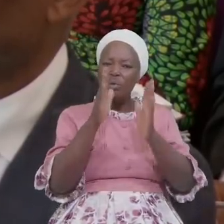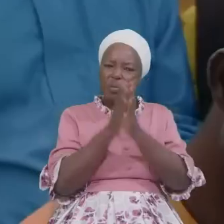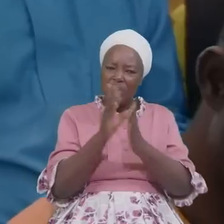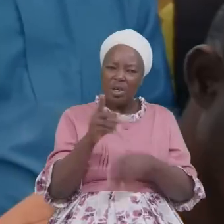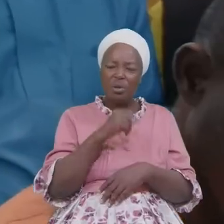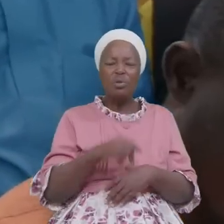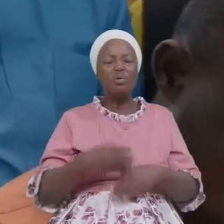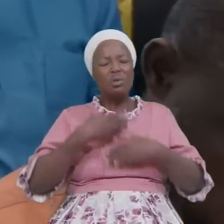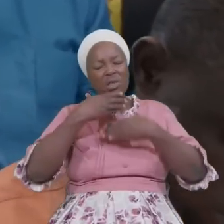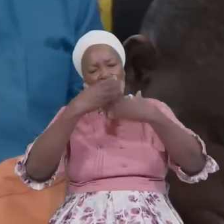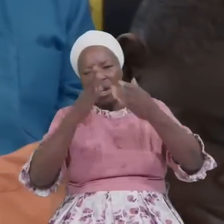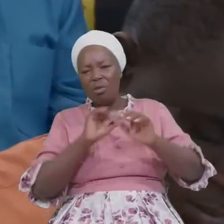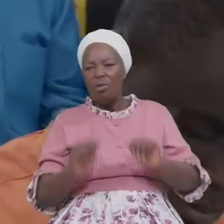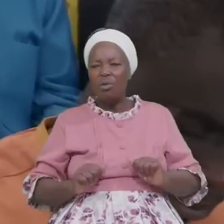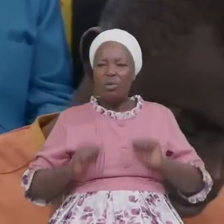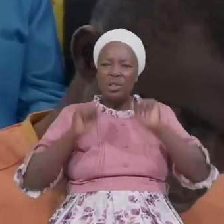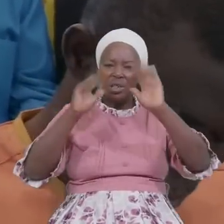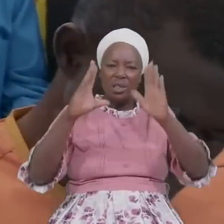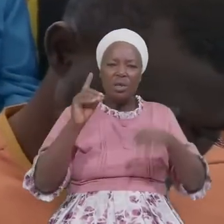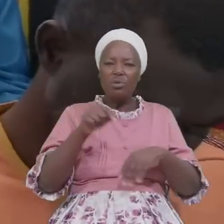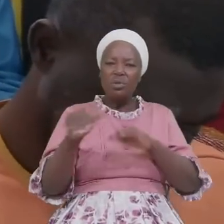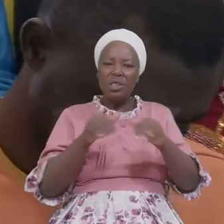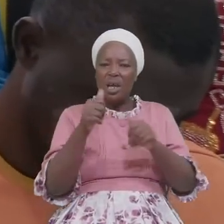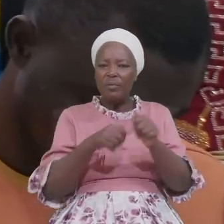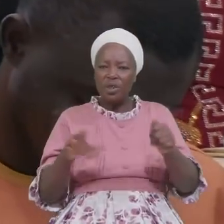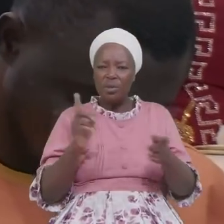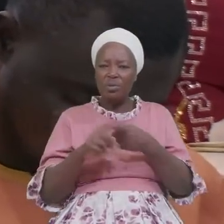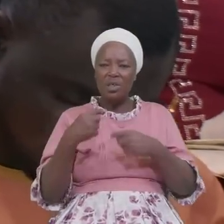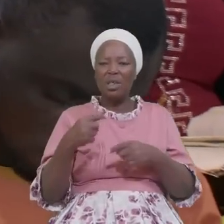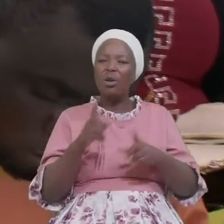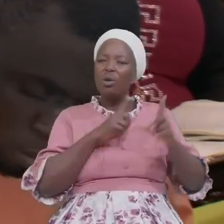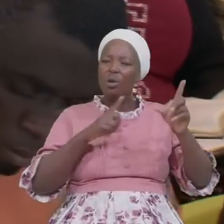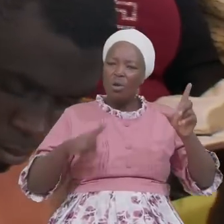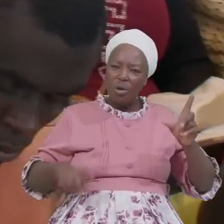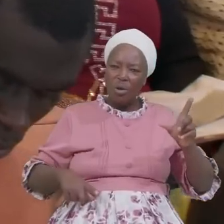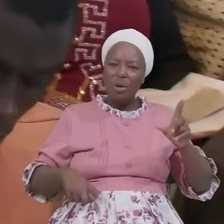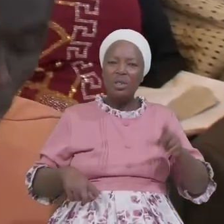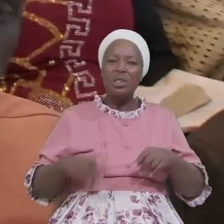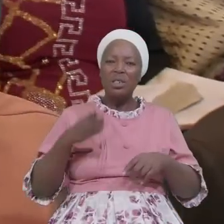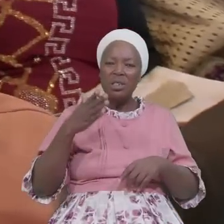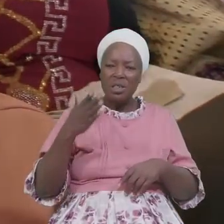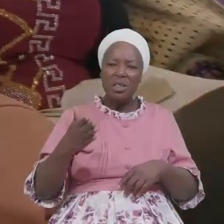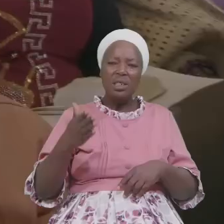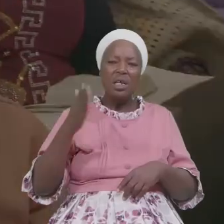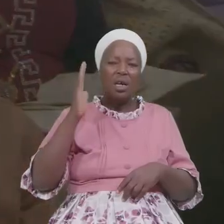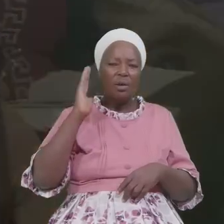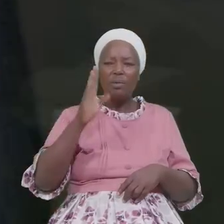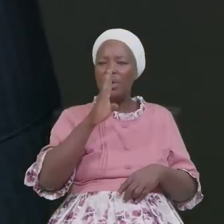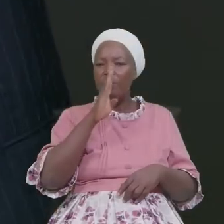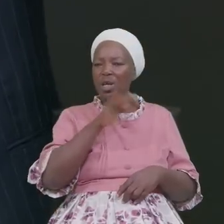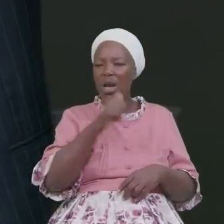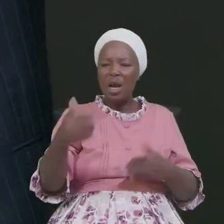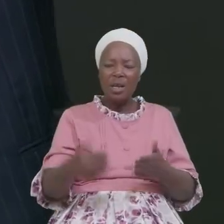you consecrated, you did everything to say, Lord, there will be a new man for a